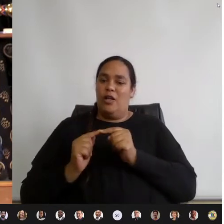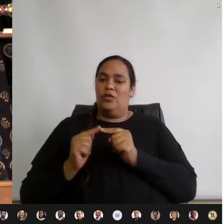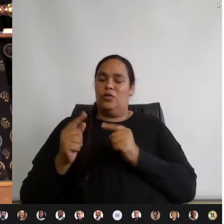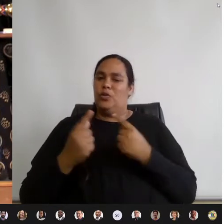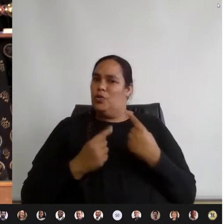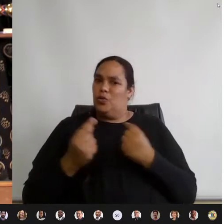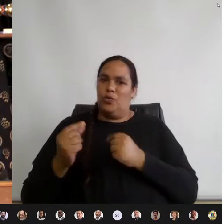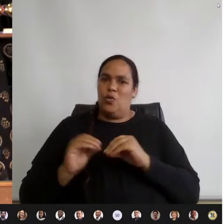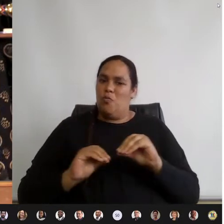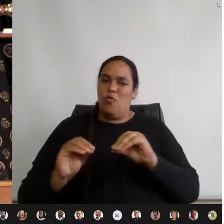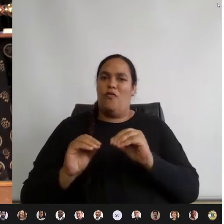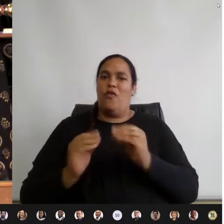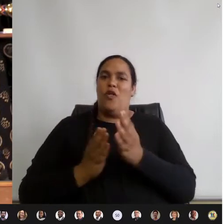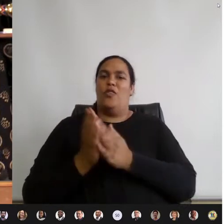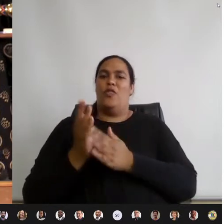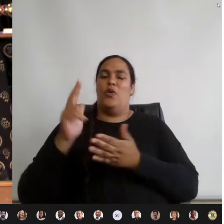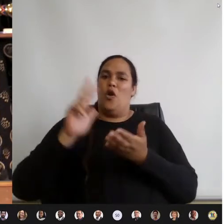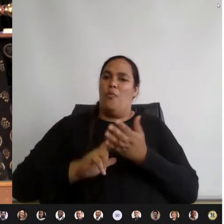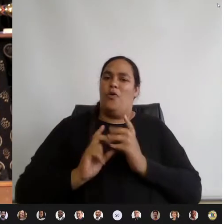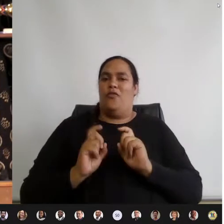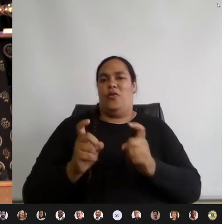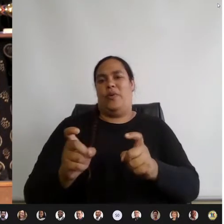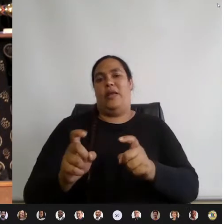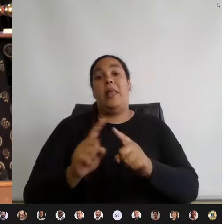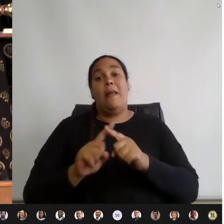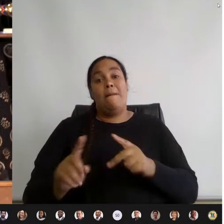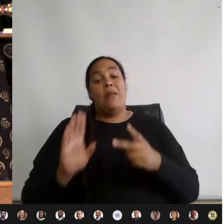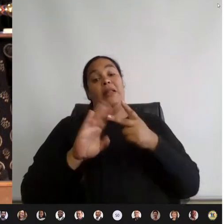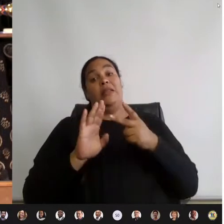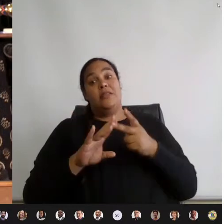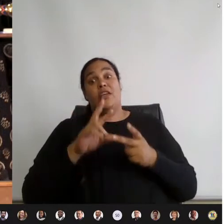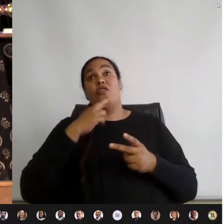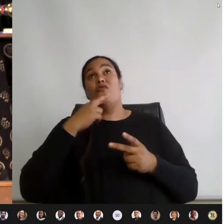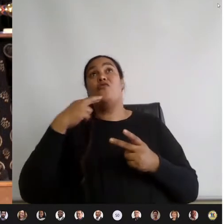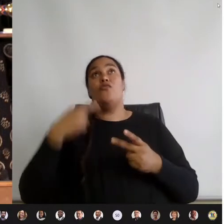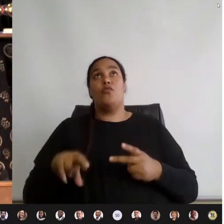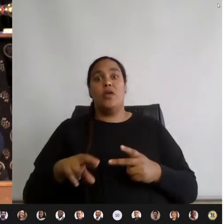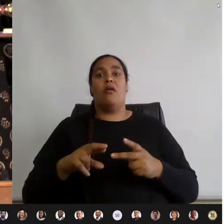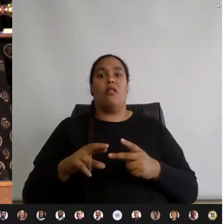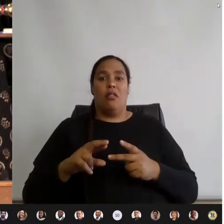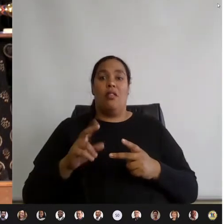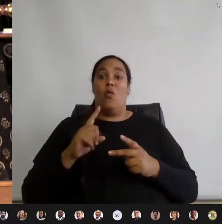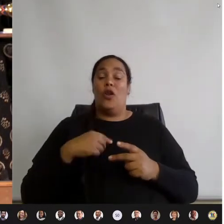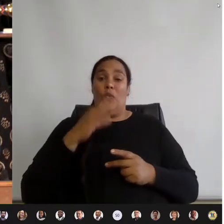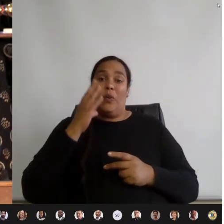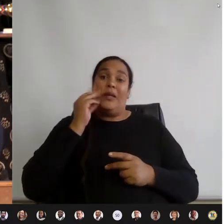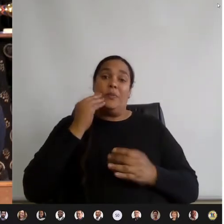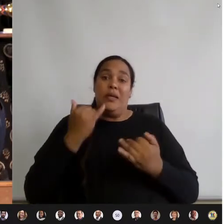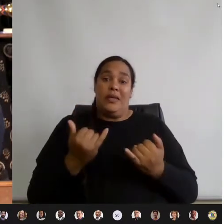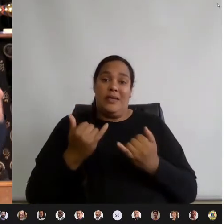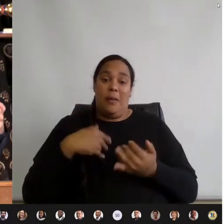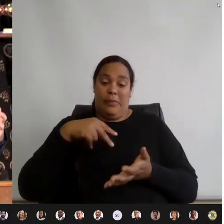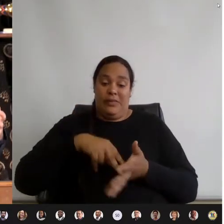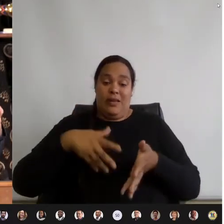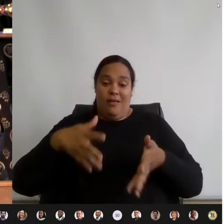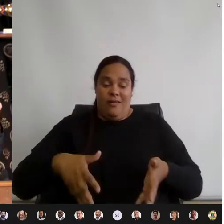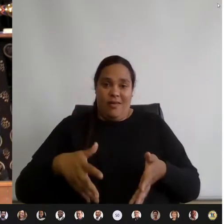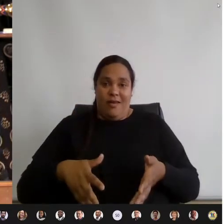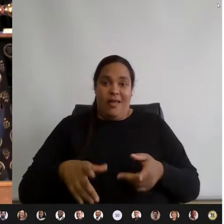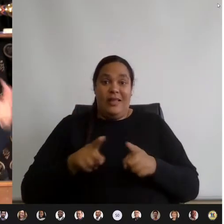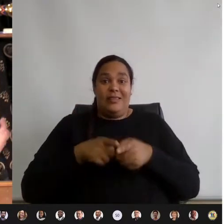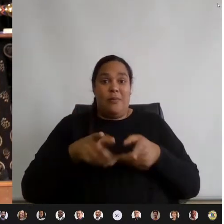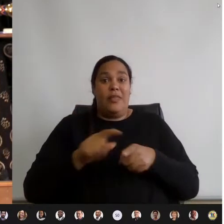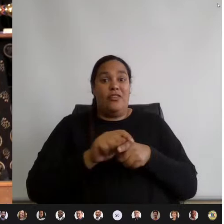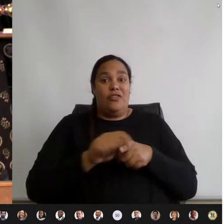an approved space as quickly as possible. But the second reality facing us right now, that as I stand here, even this trial,